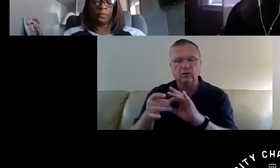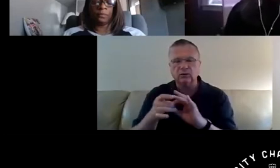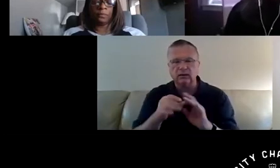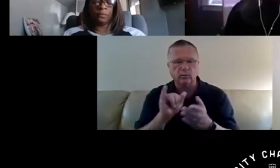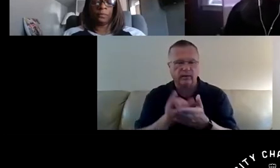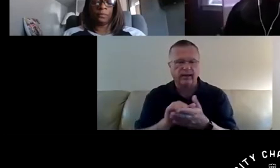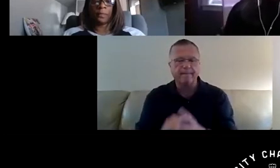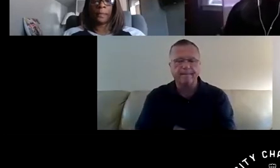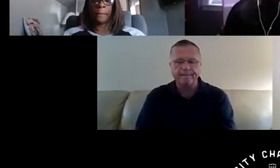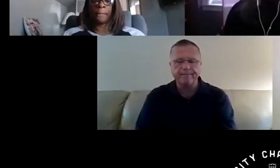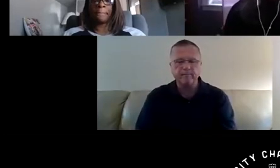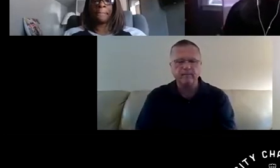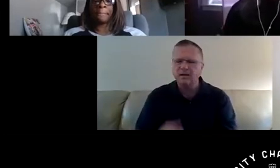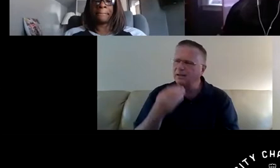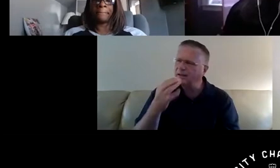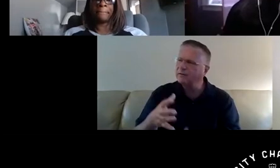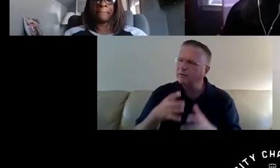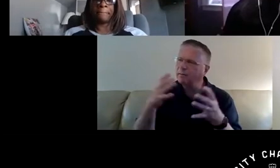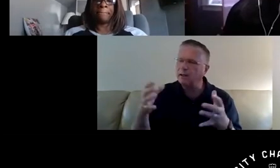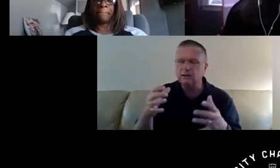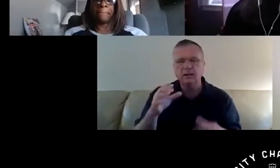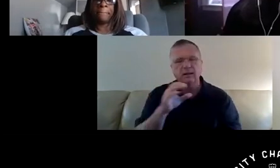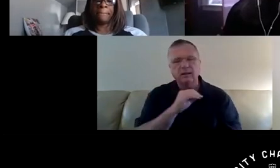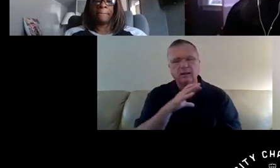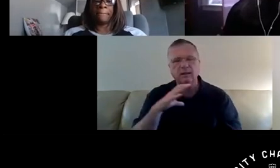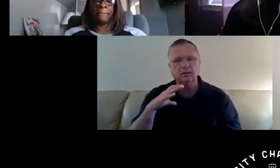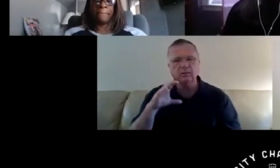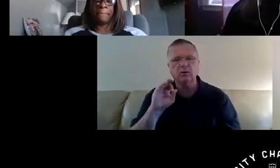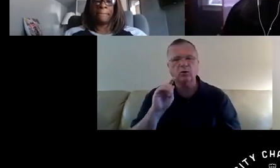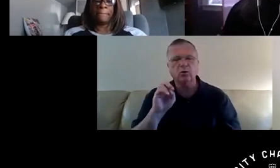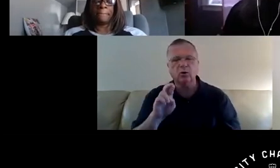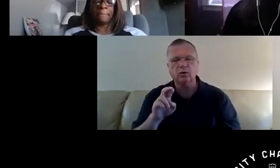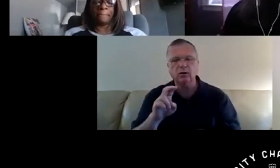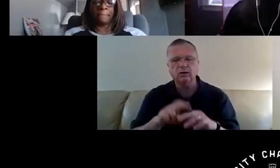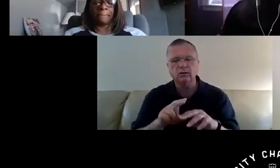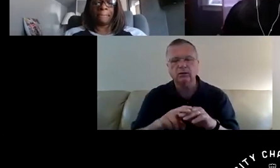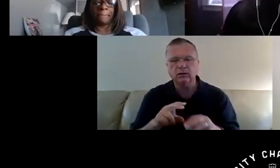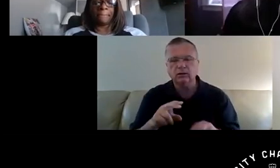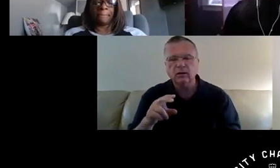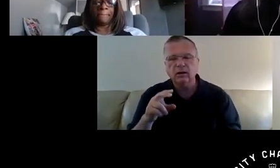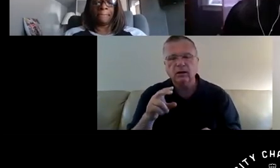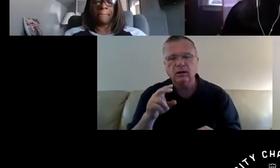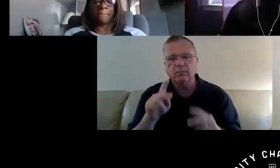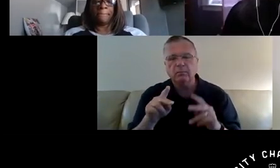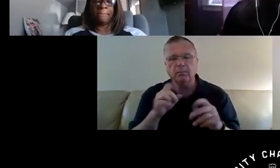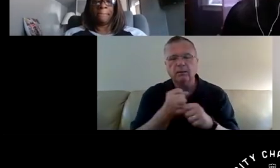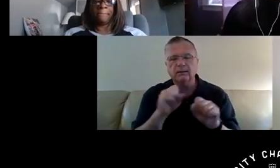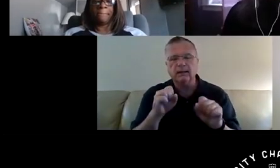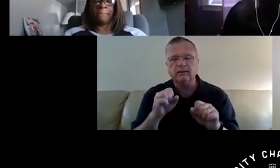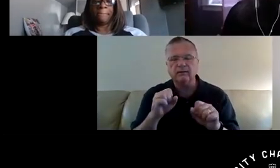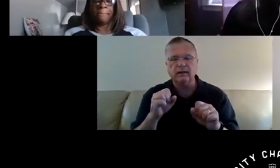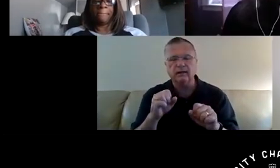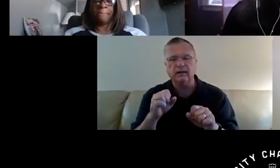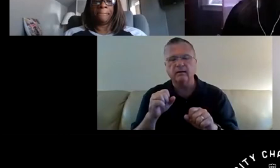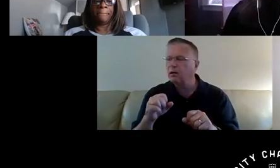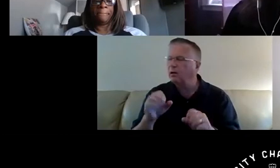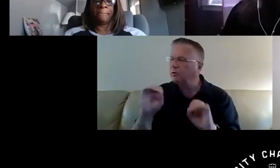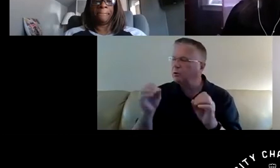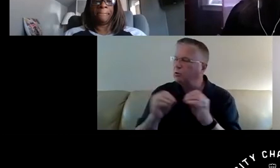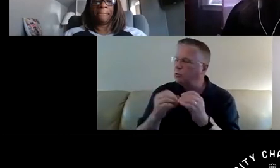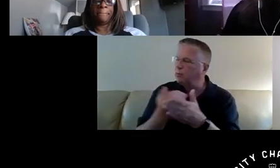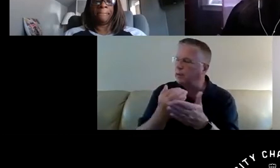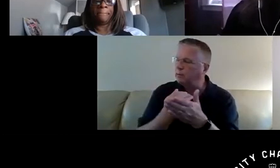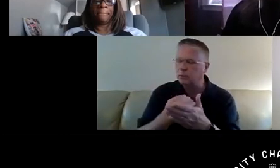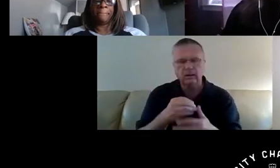Thank you very much. Councilman O'Connor, Chair of Public Safety Services. No new papers. Councilwoman Strasburger, Chair of